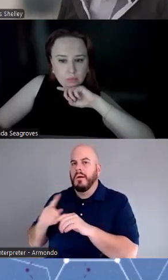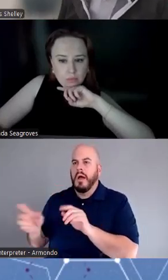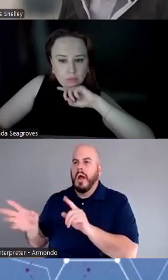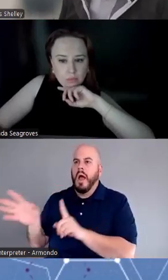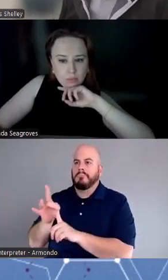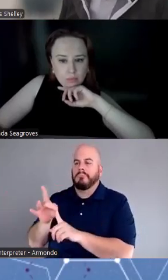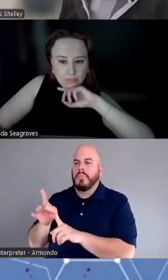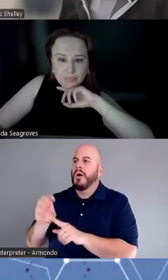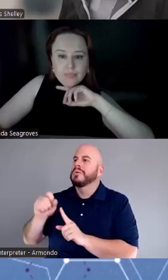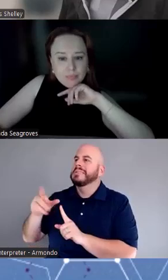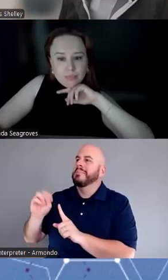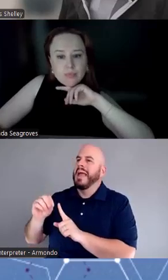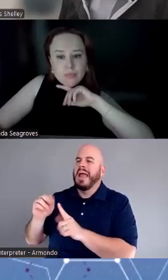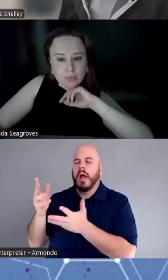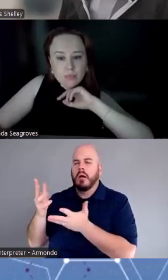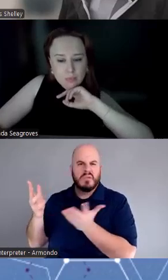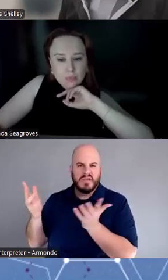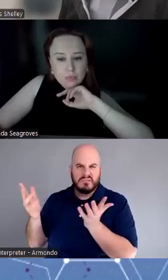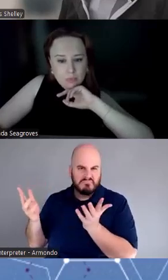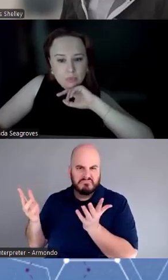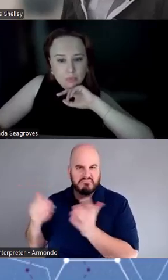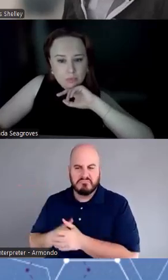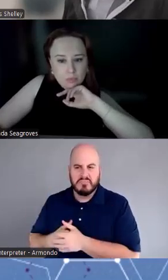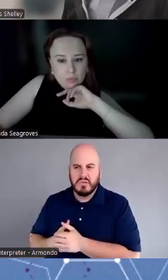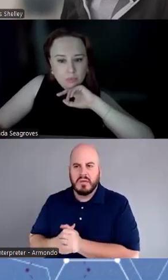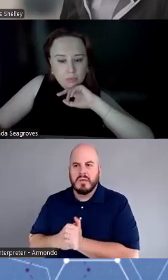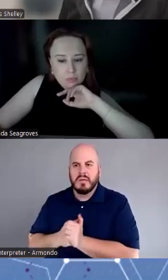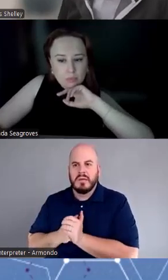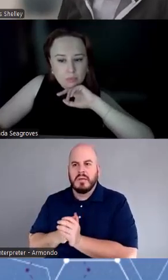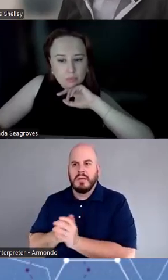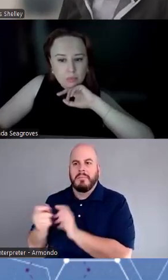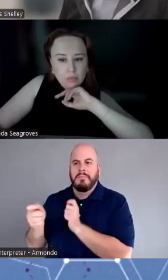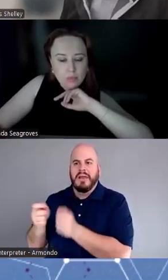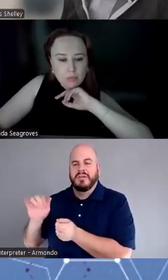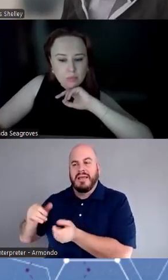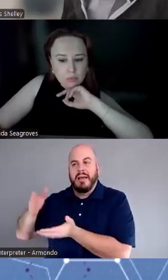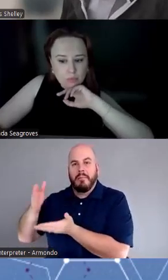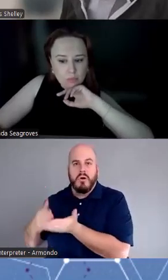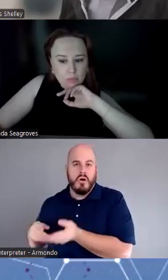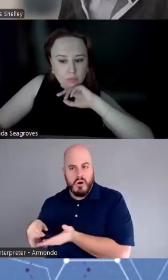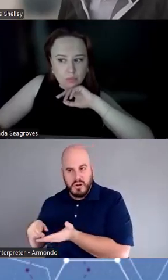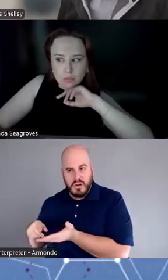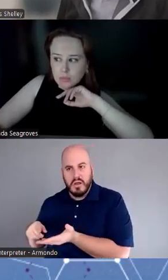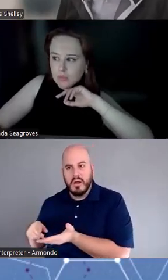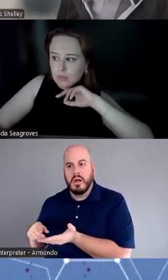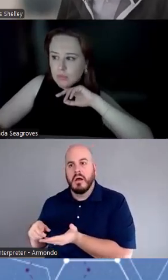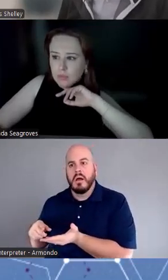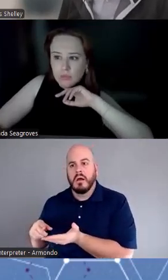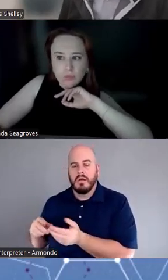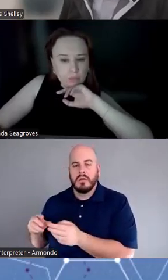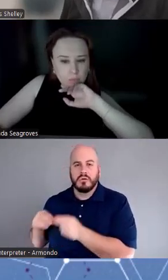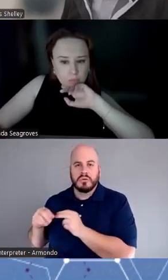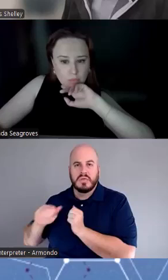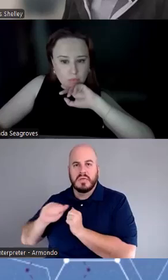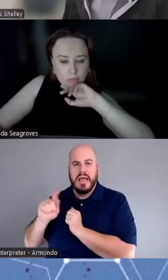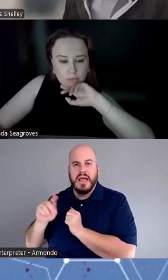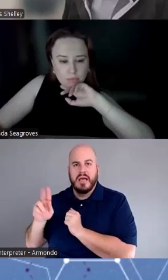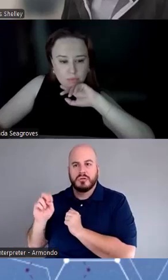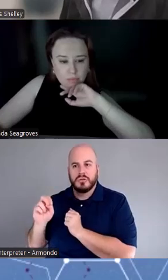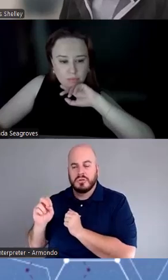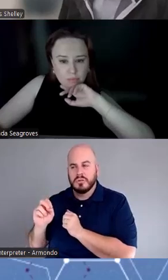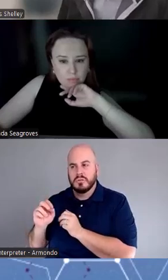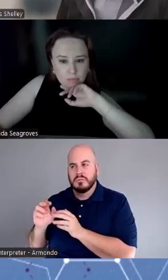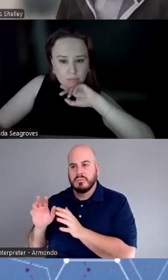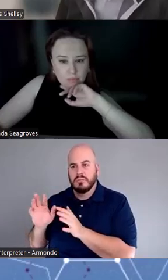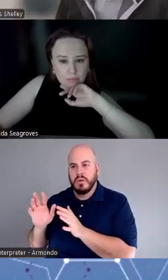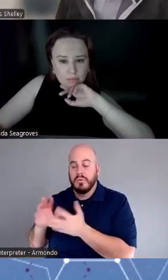receivers or something like that. So managing that side of the infrastructure is a whole other thing that we